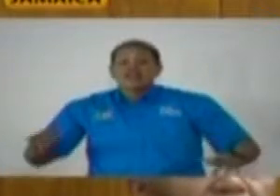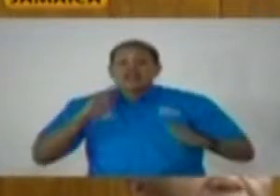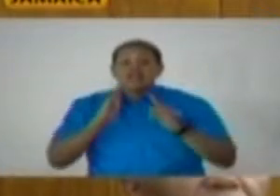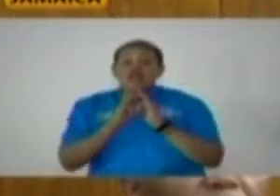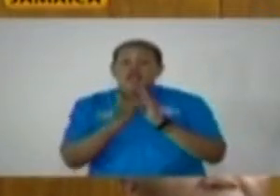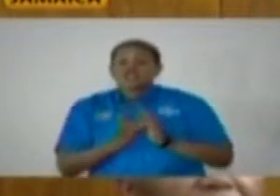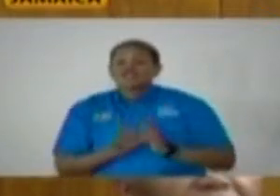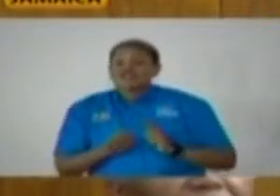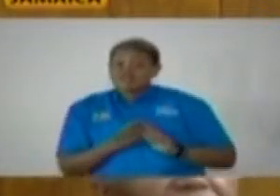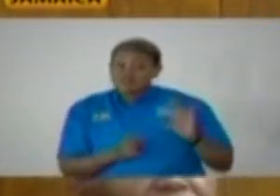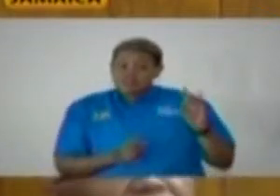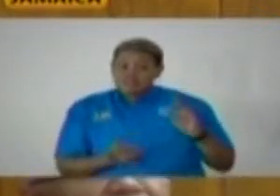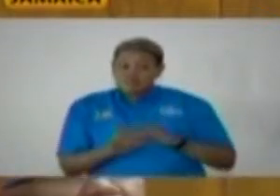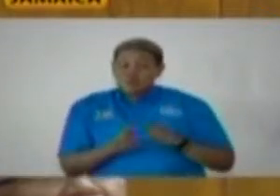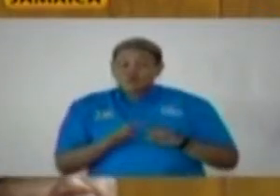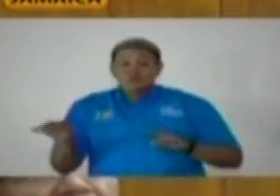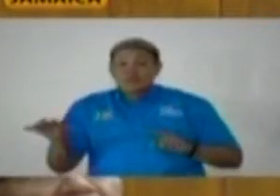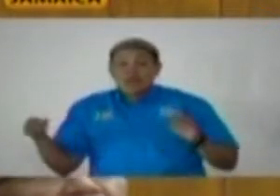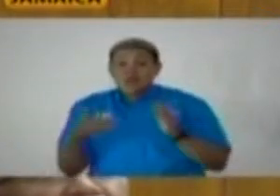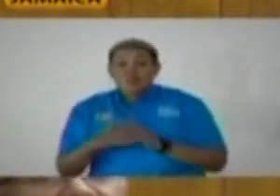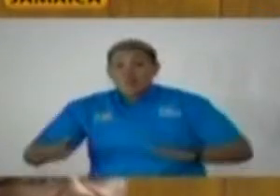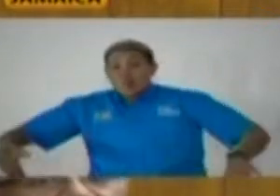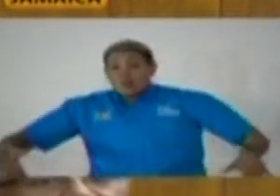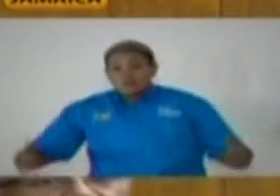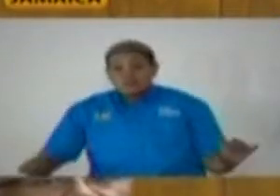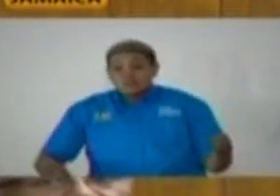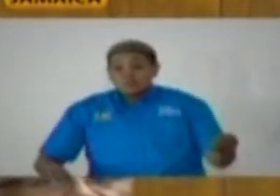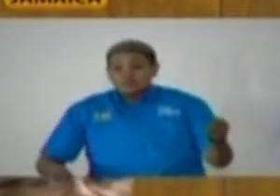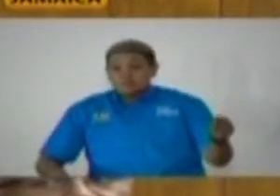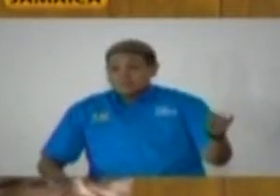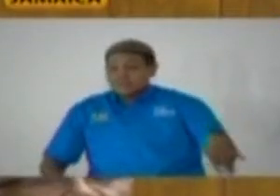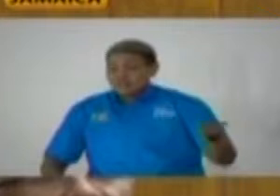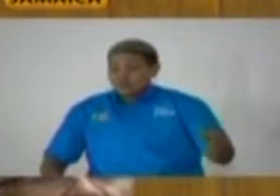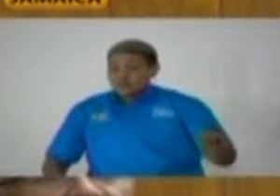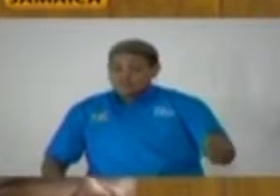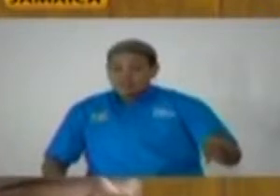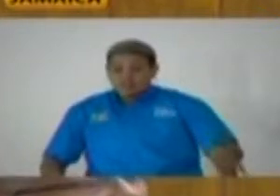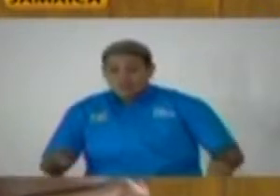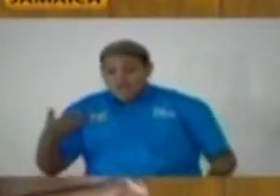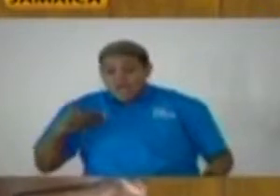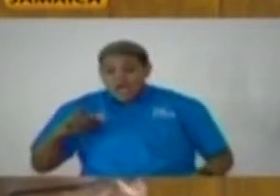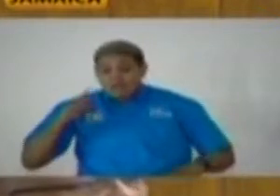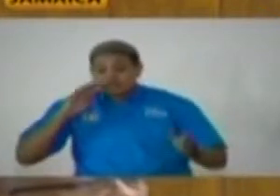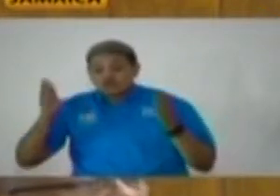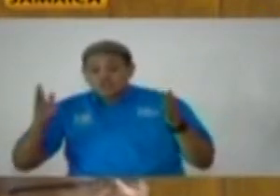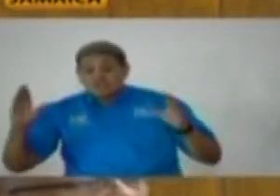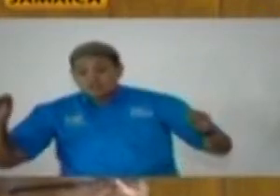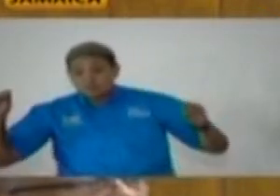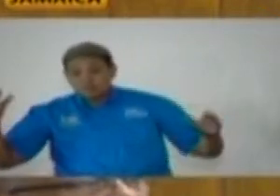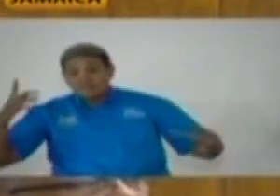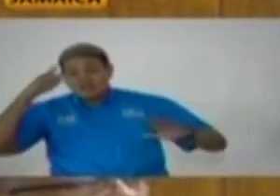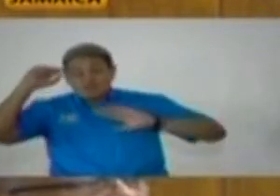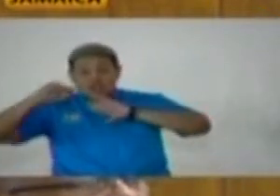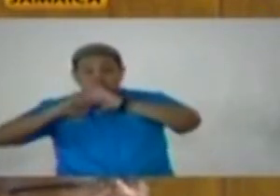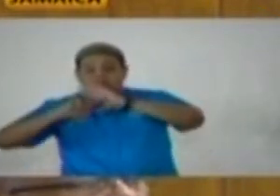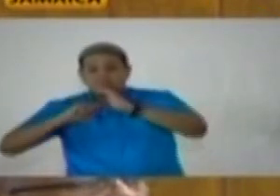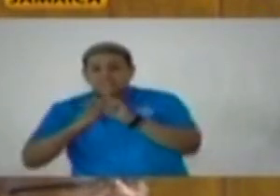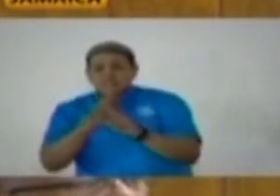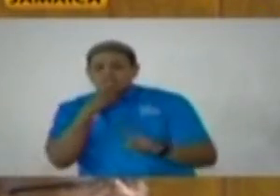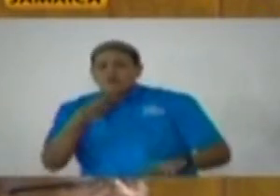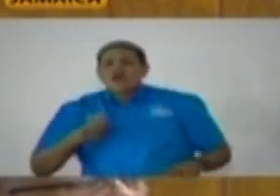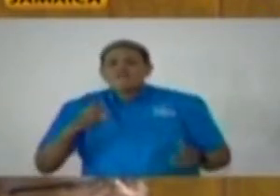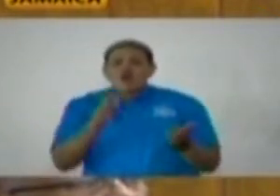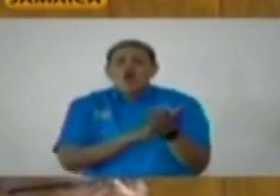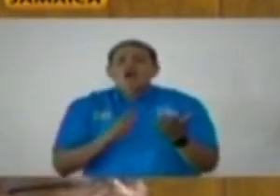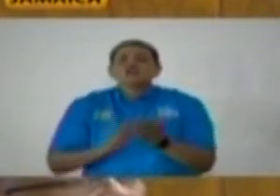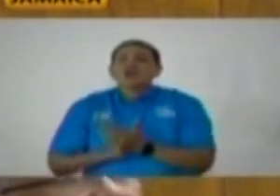adjusted from the 7,000 to the 9,000. So you have service providers, for example, who have